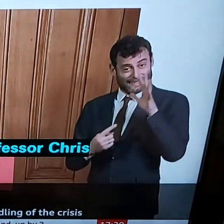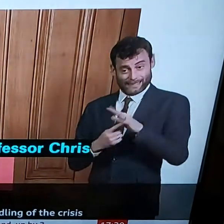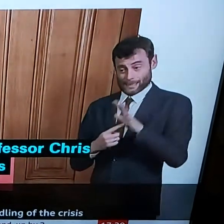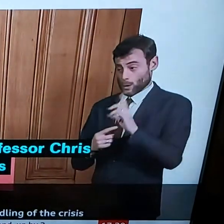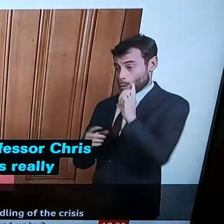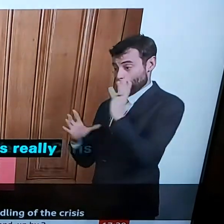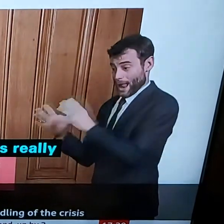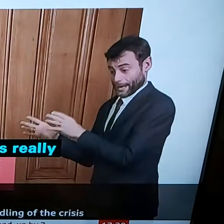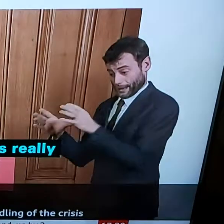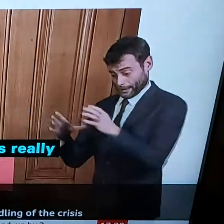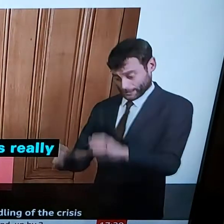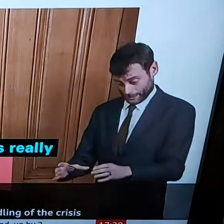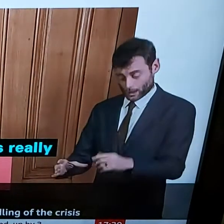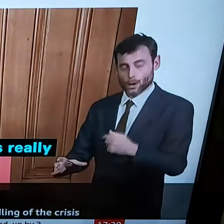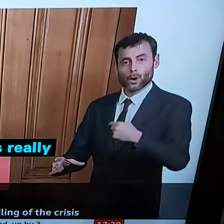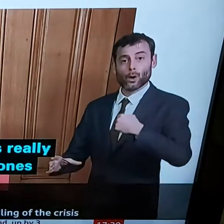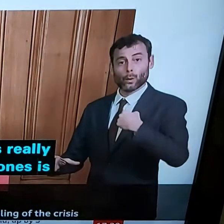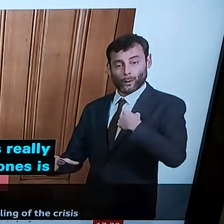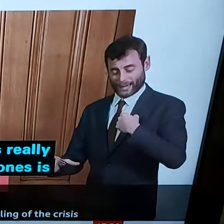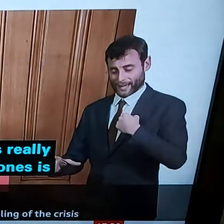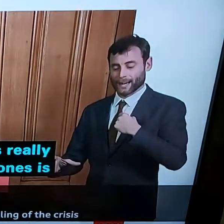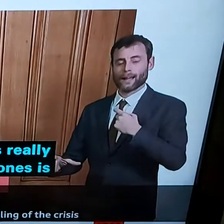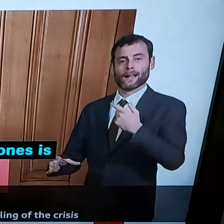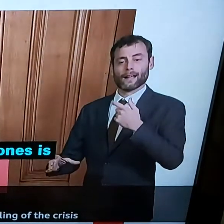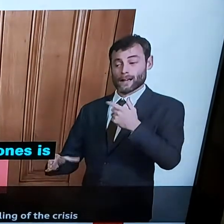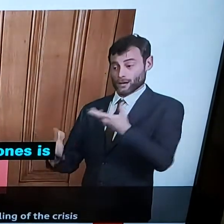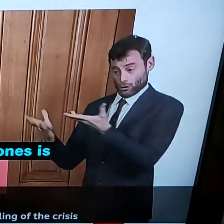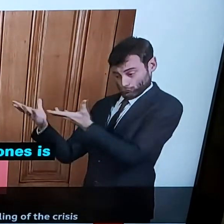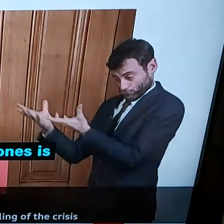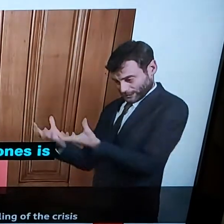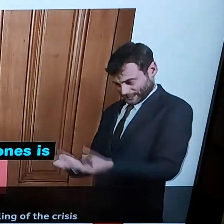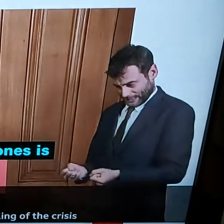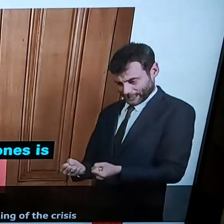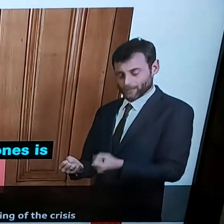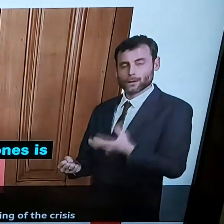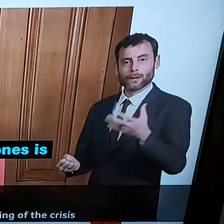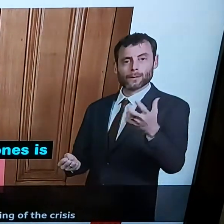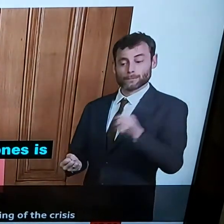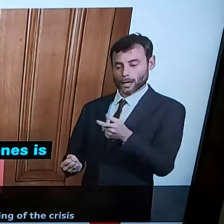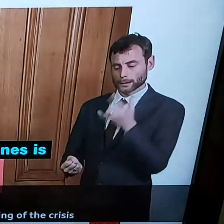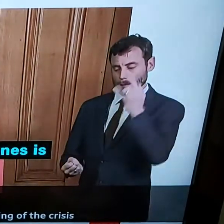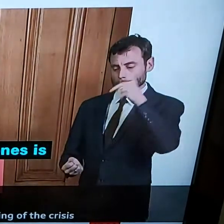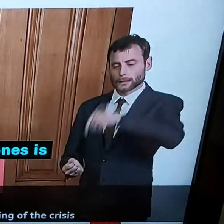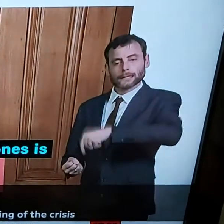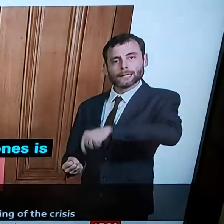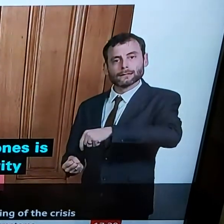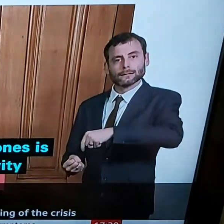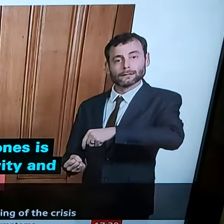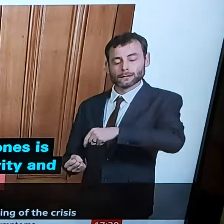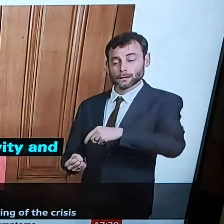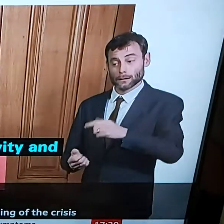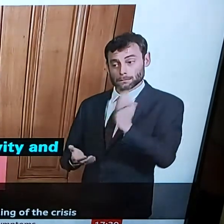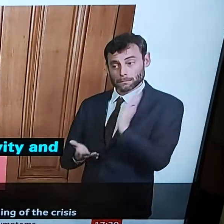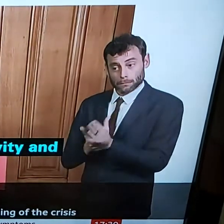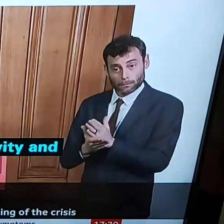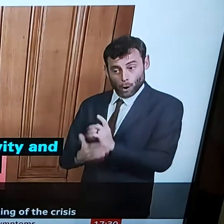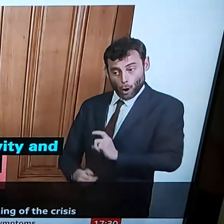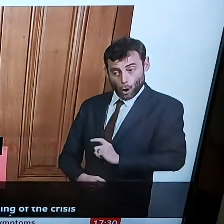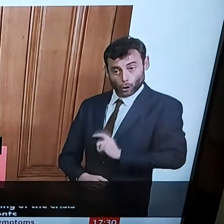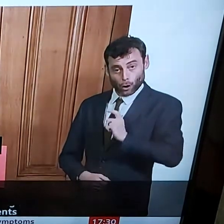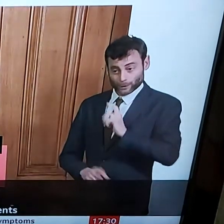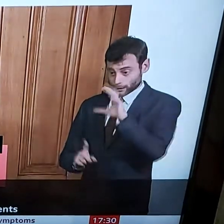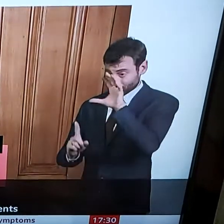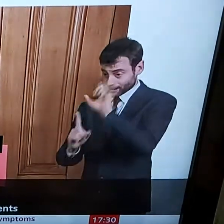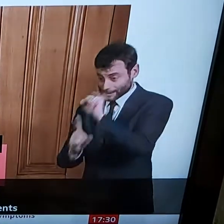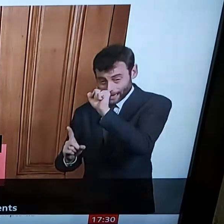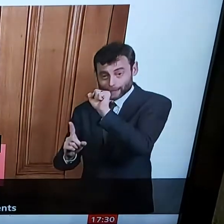of those ones is tested. We test the sensitivity and the specificity of the test, so how frequently we can pick up the disease, and then how